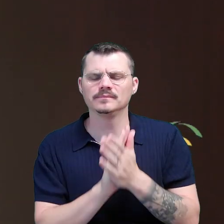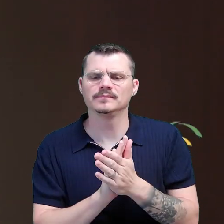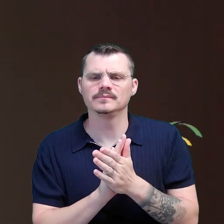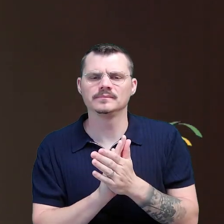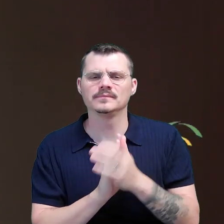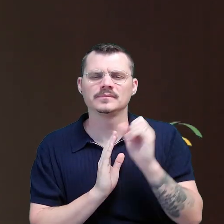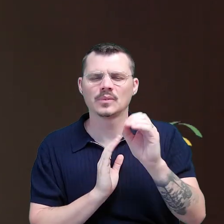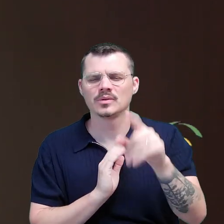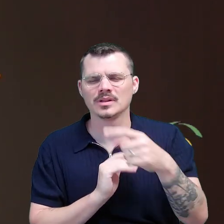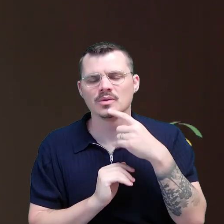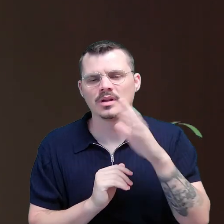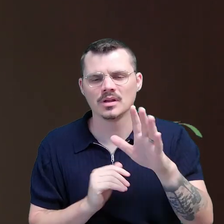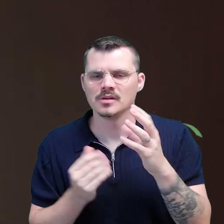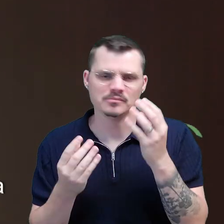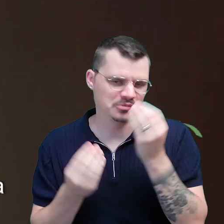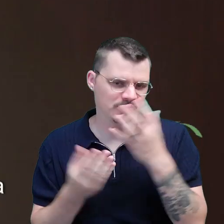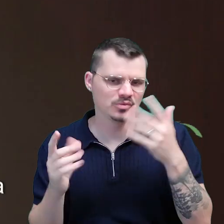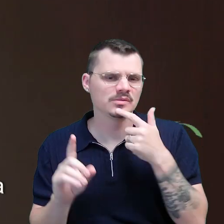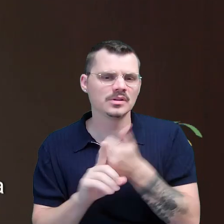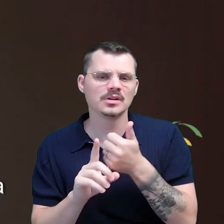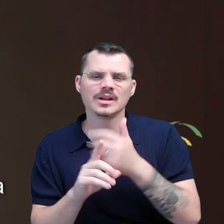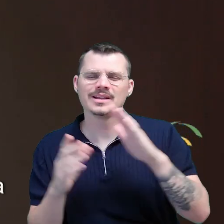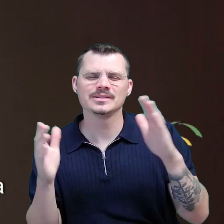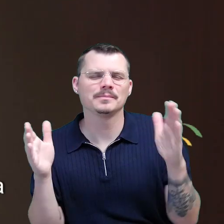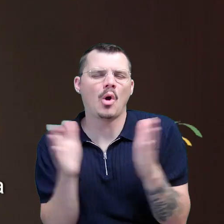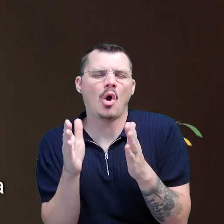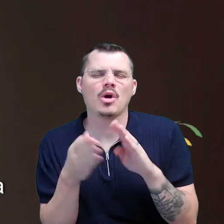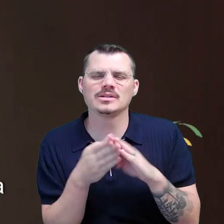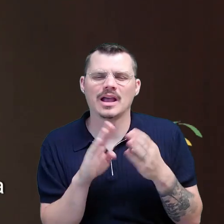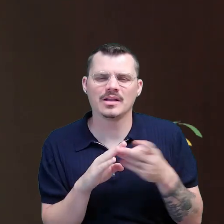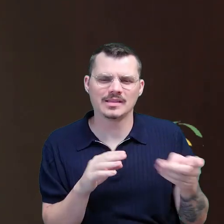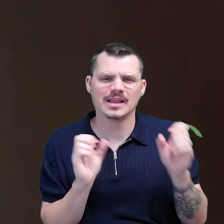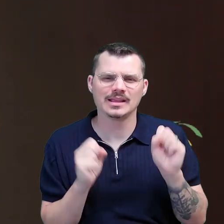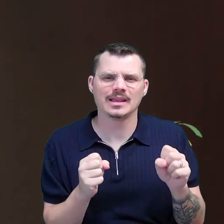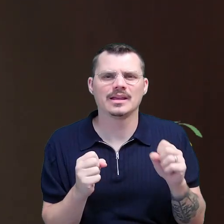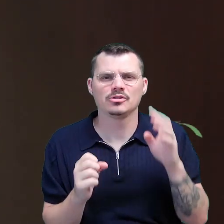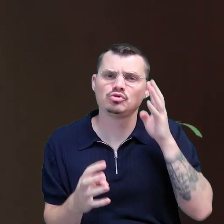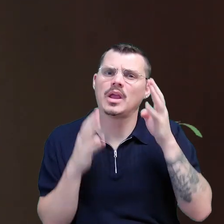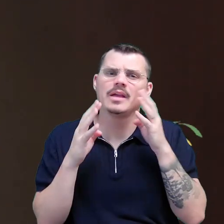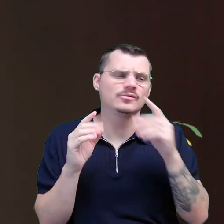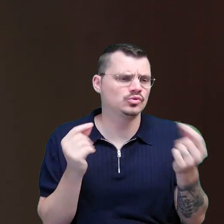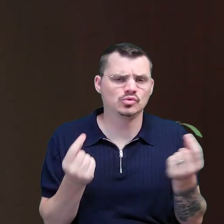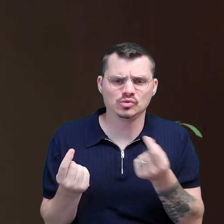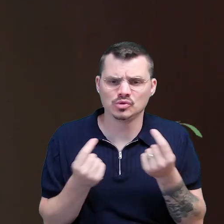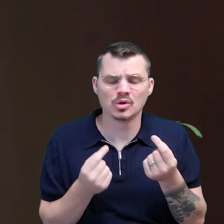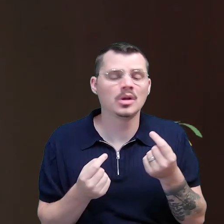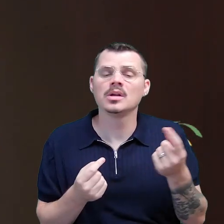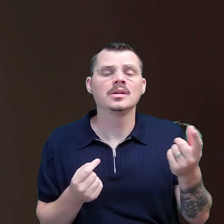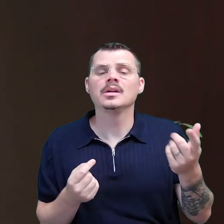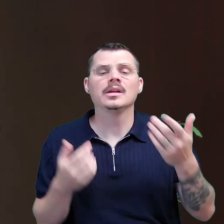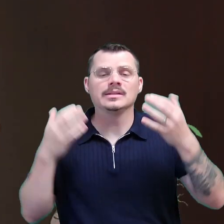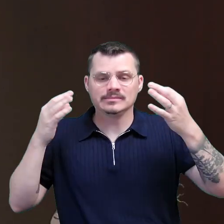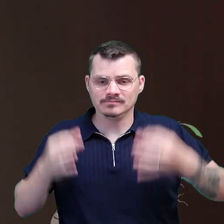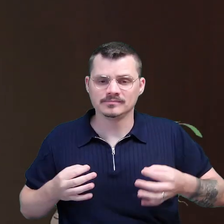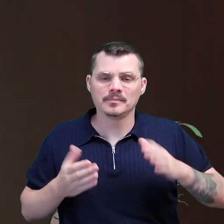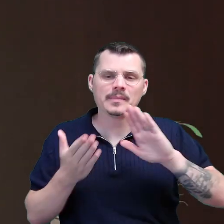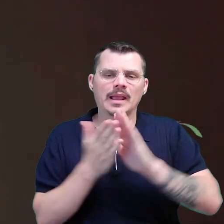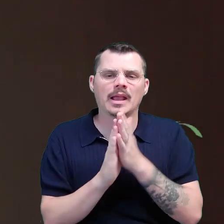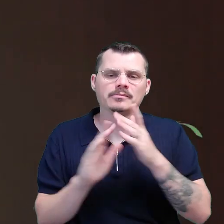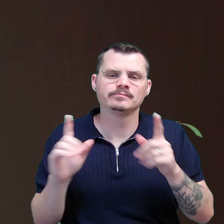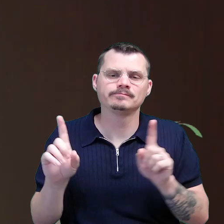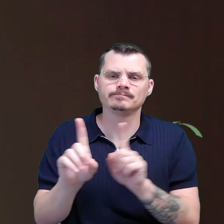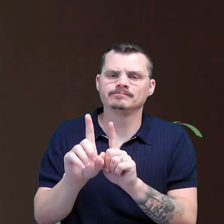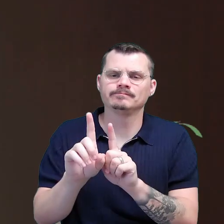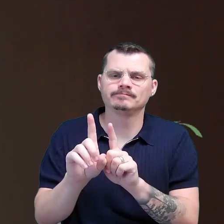And so this was it's this tiny little town where people can do things a lot more creatively. He became kind of an